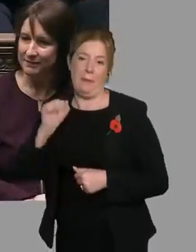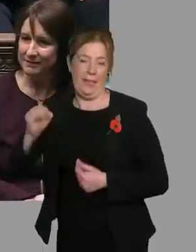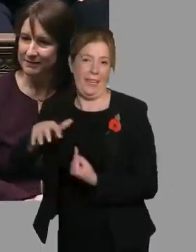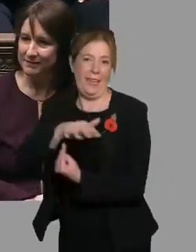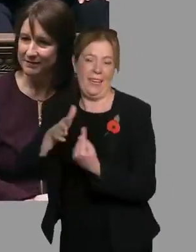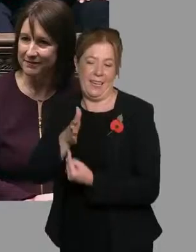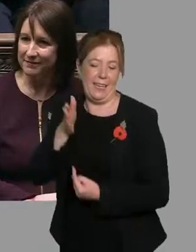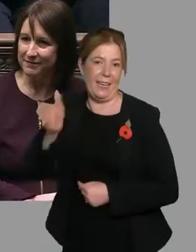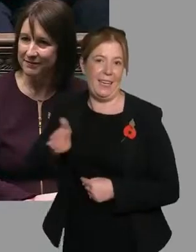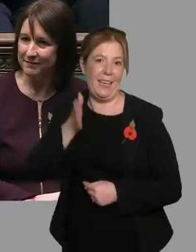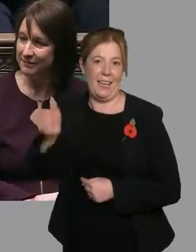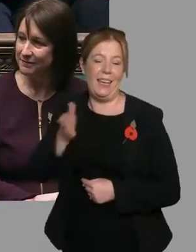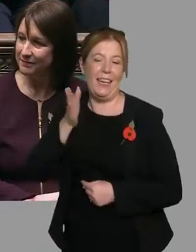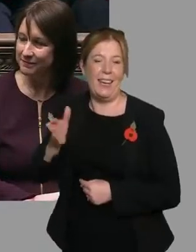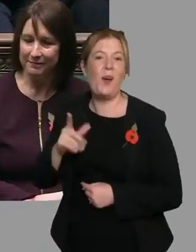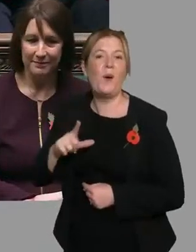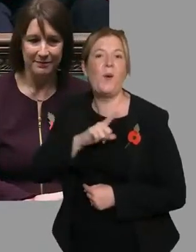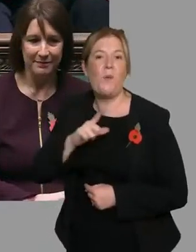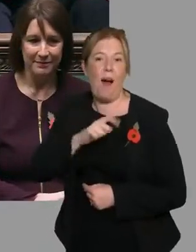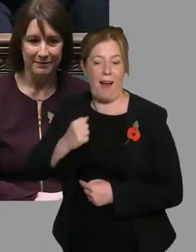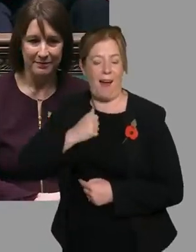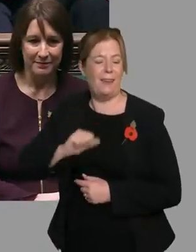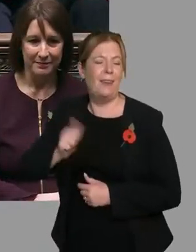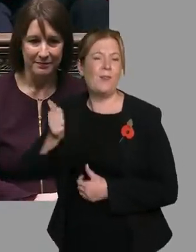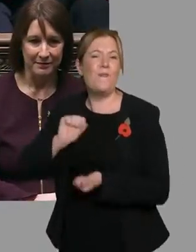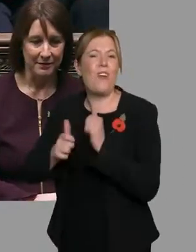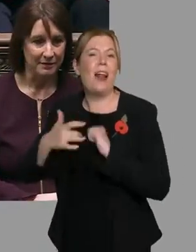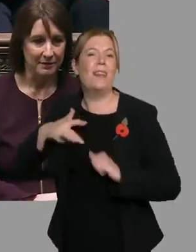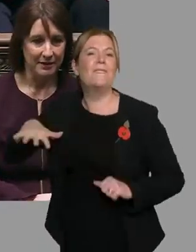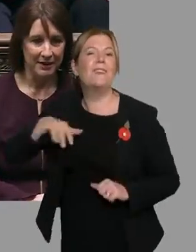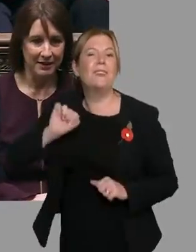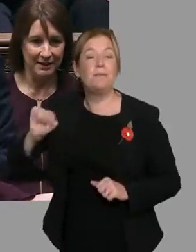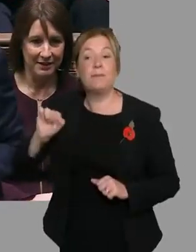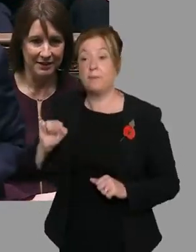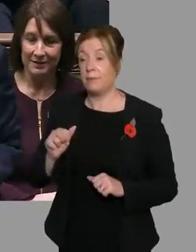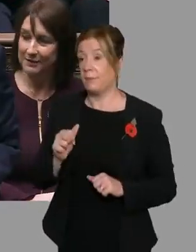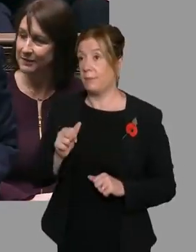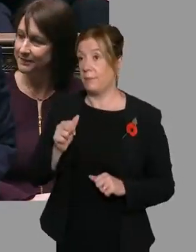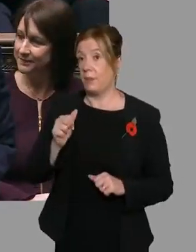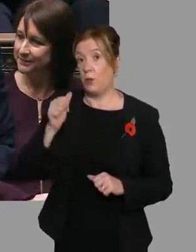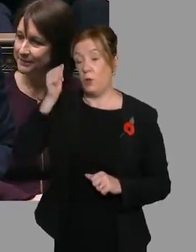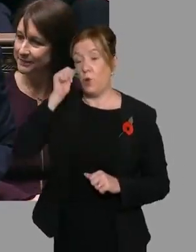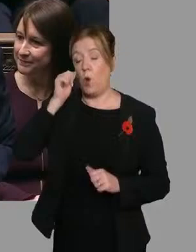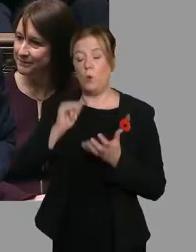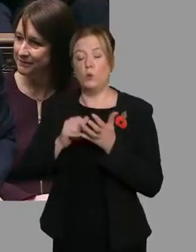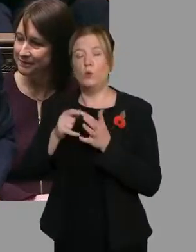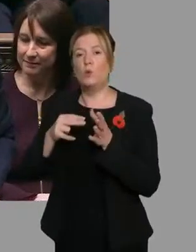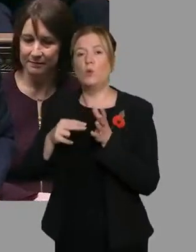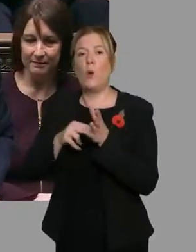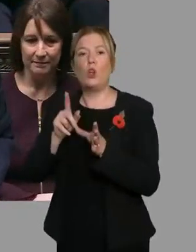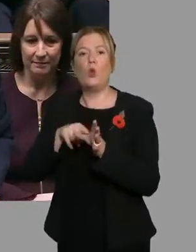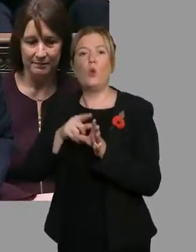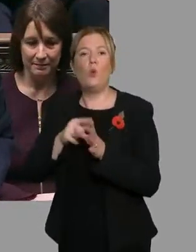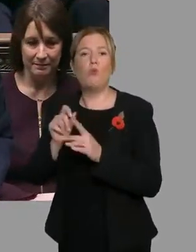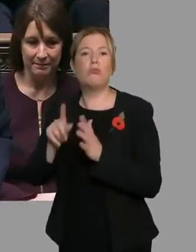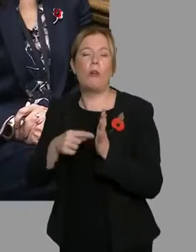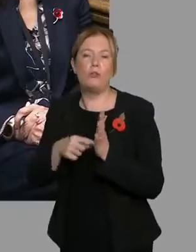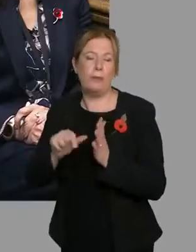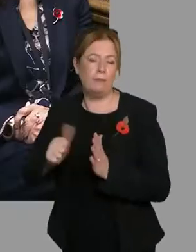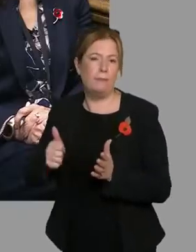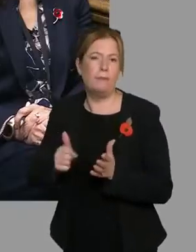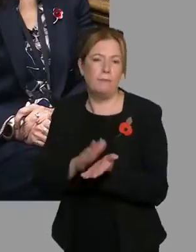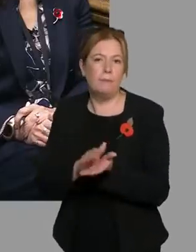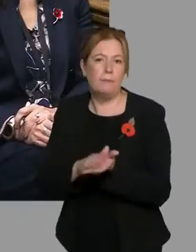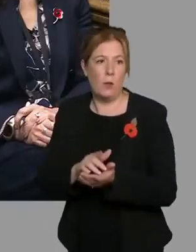and I want to pay tribute to the work of the Swan Youth Project, because too many young people, she's cited some, are struggling